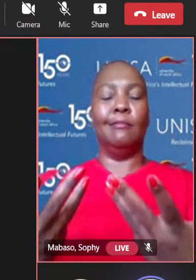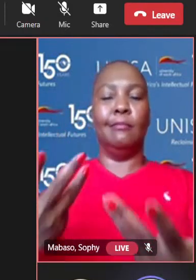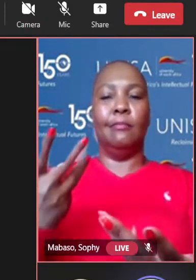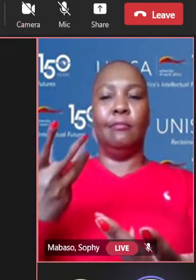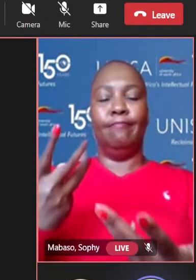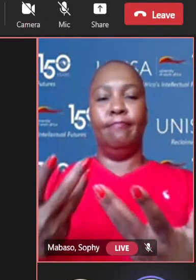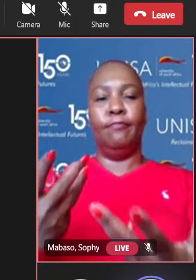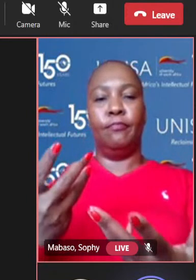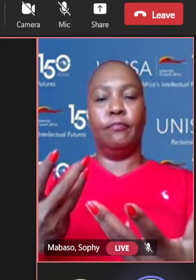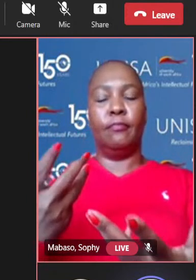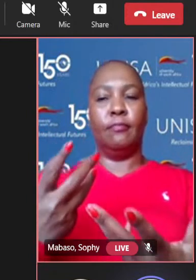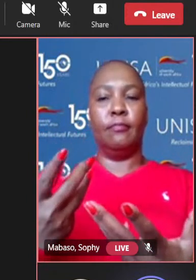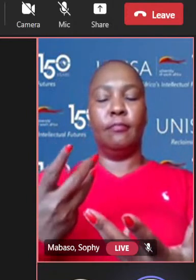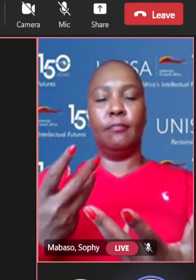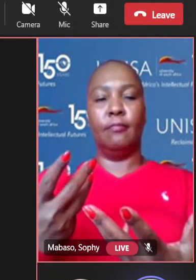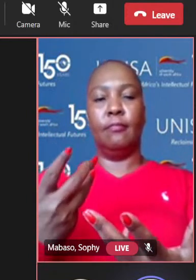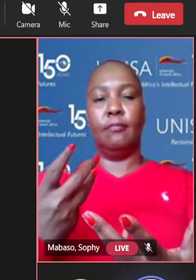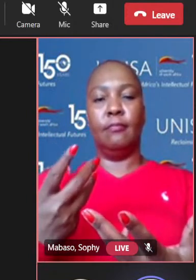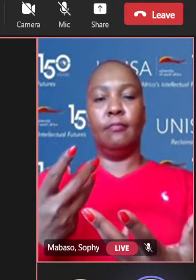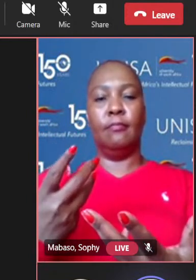We